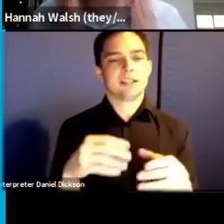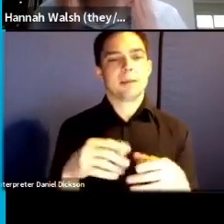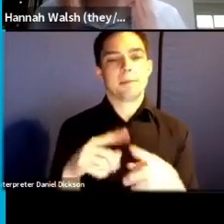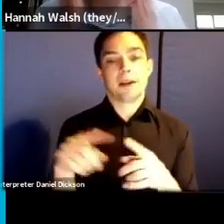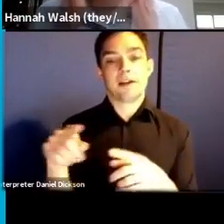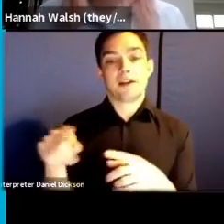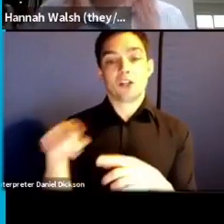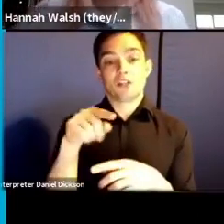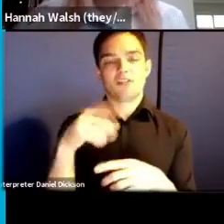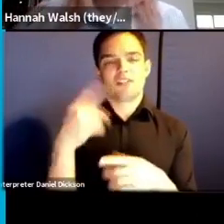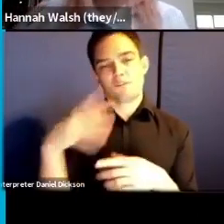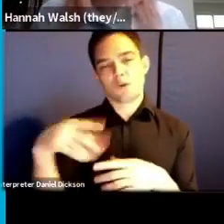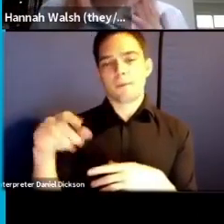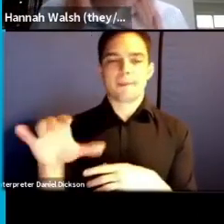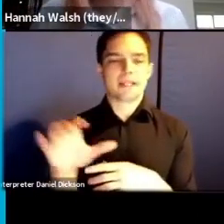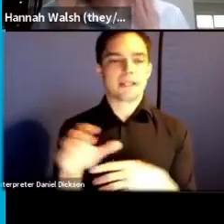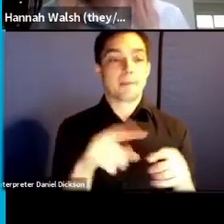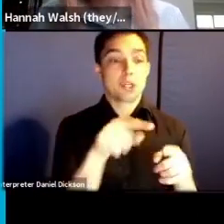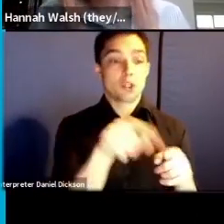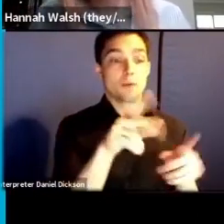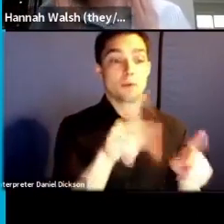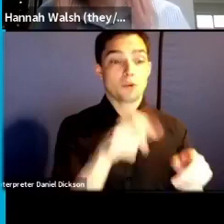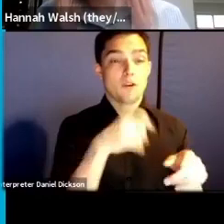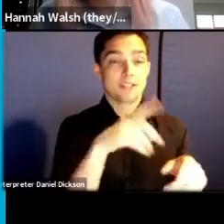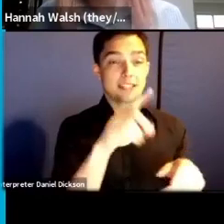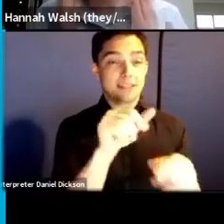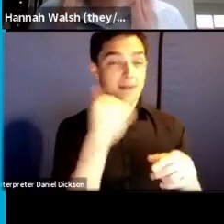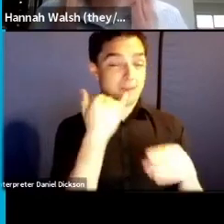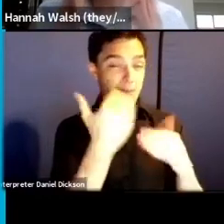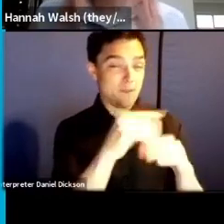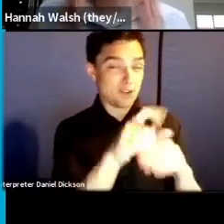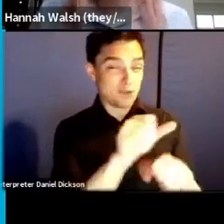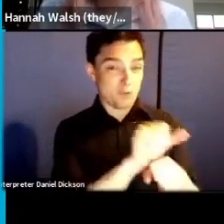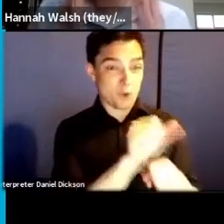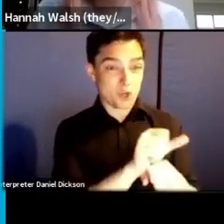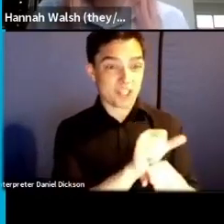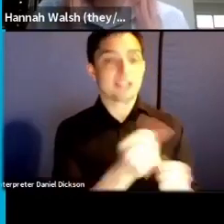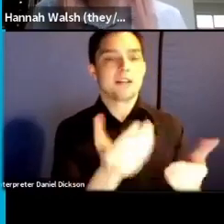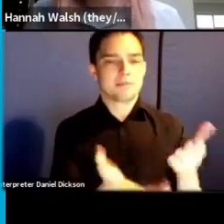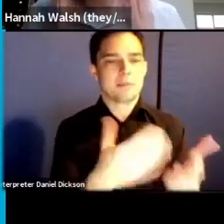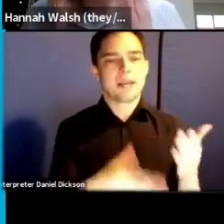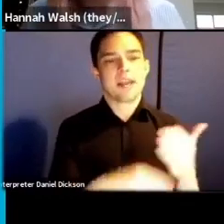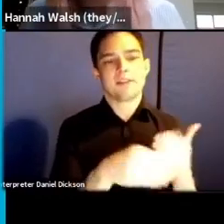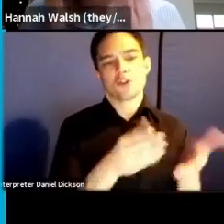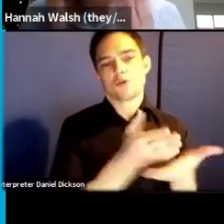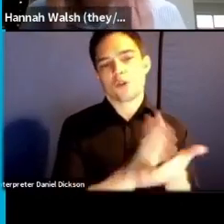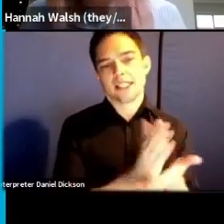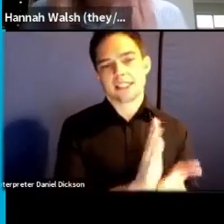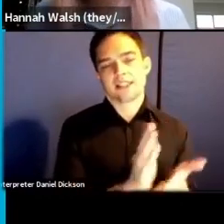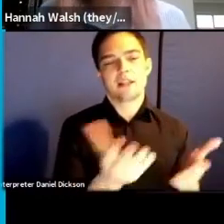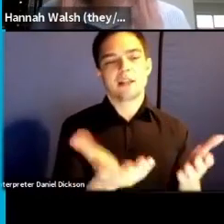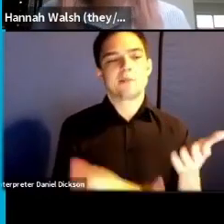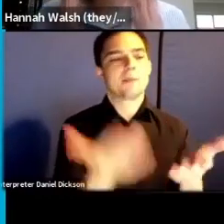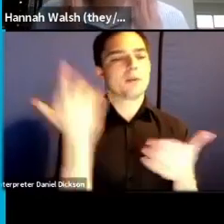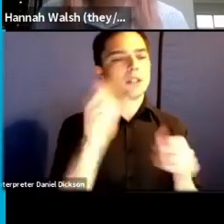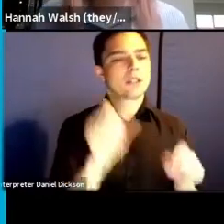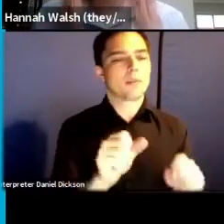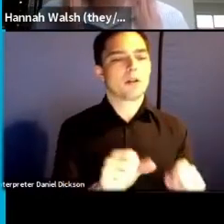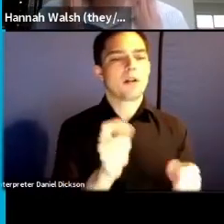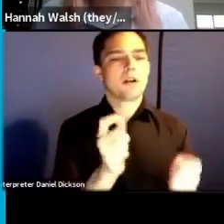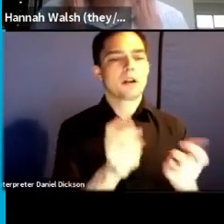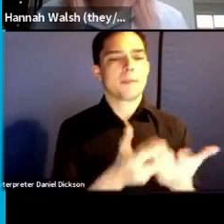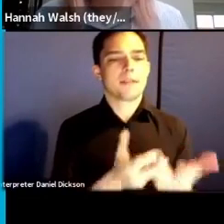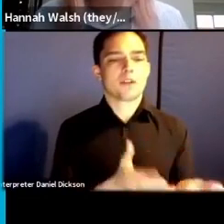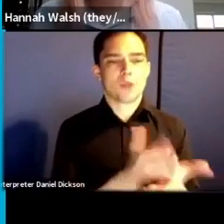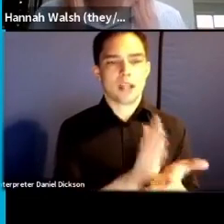with a disability, if it's preventing you from working, you may have some additional rights. You may have some reasonable accommodation rights, and your